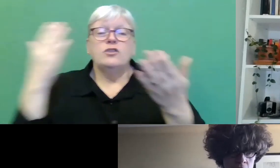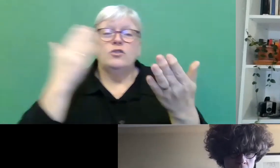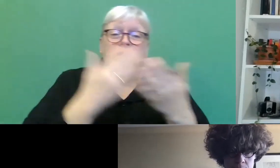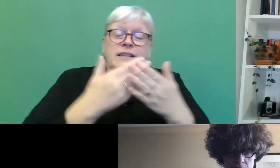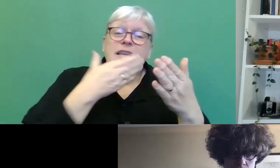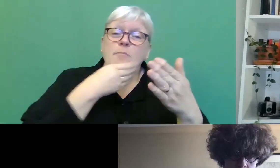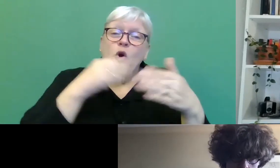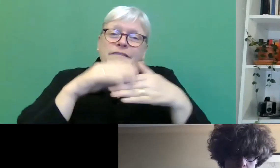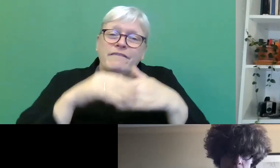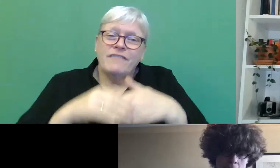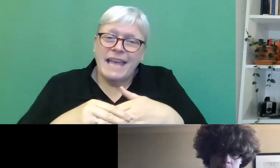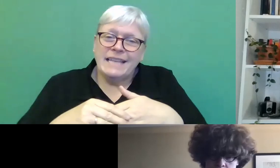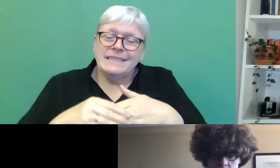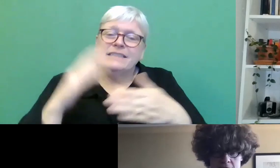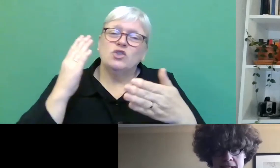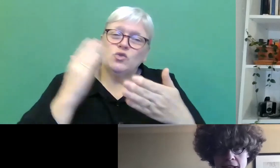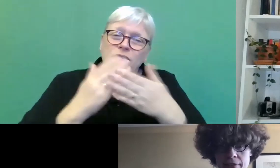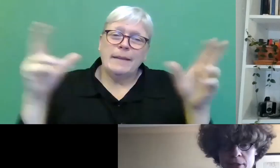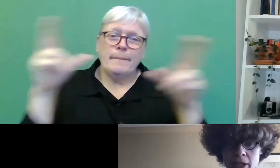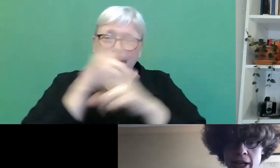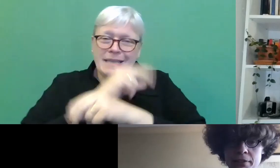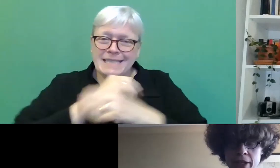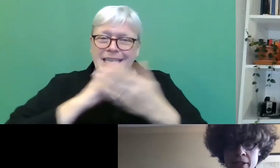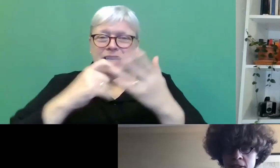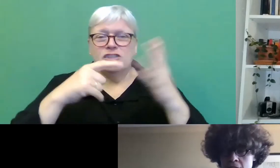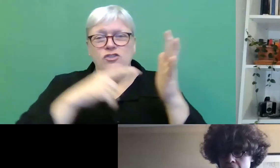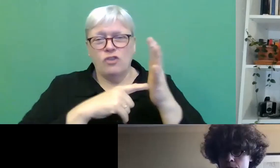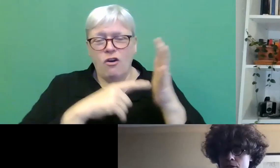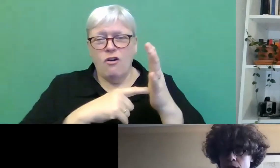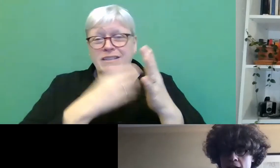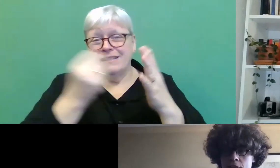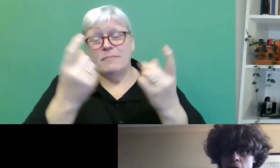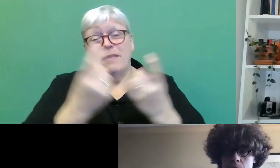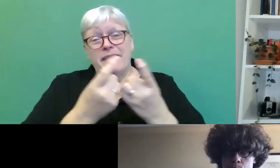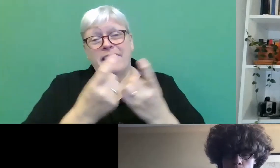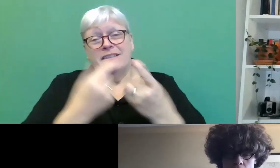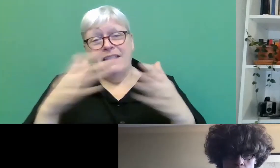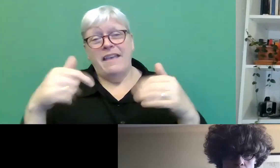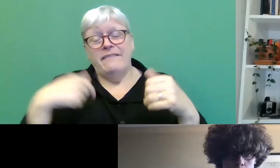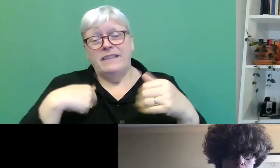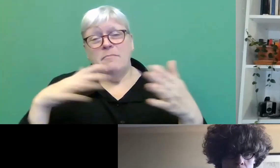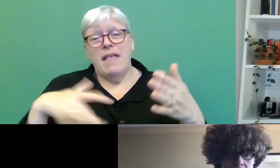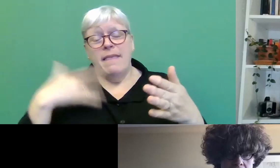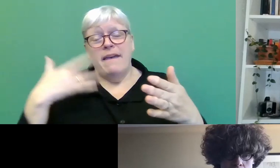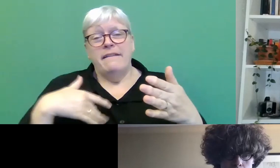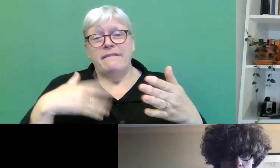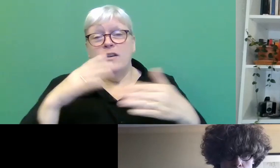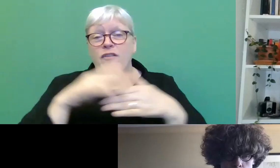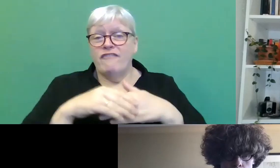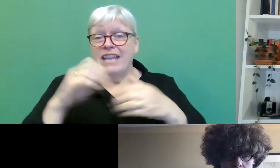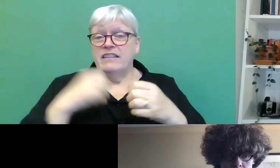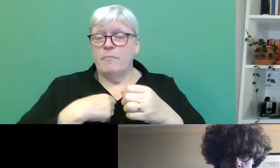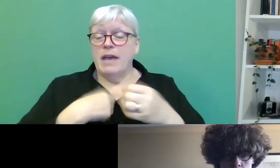of missing Scott and the absences that he left in my life. And it was a friend of mine was putting on a play